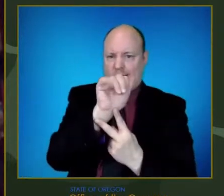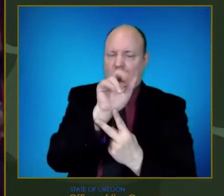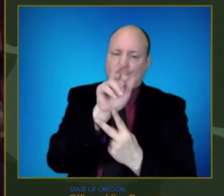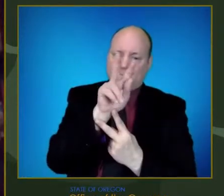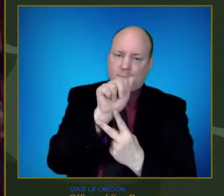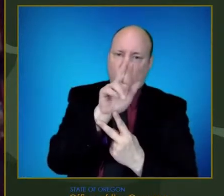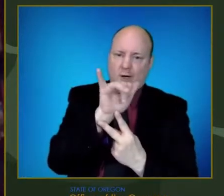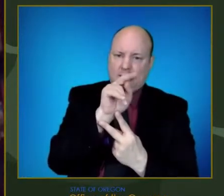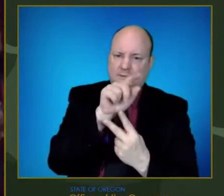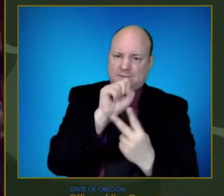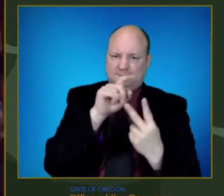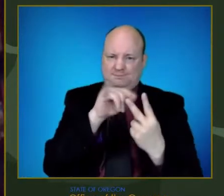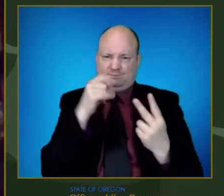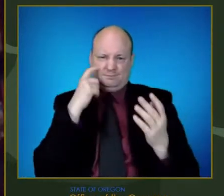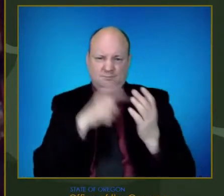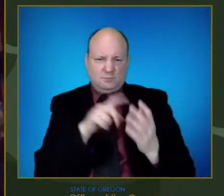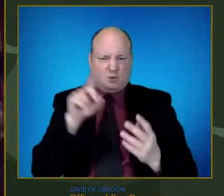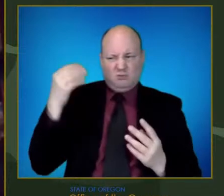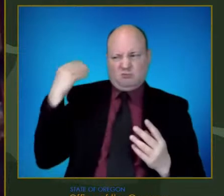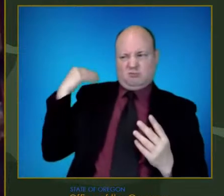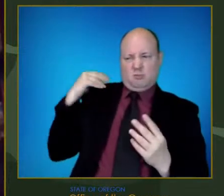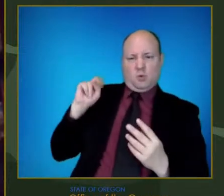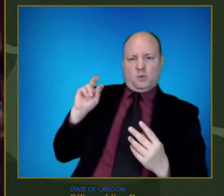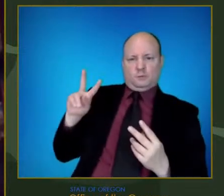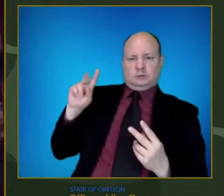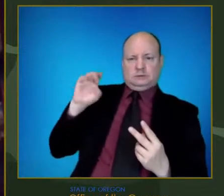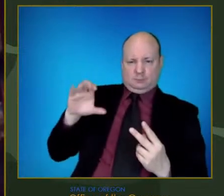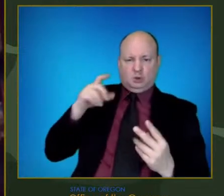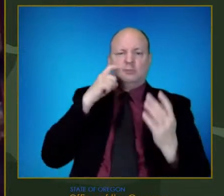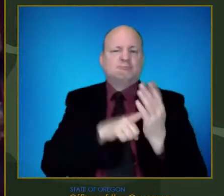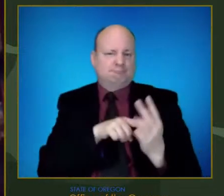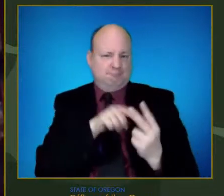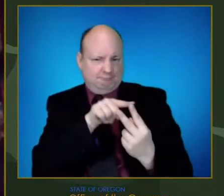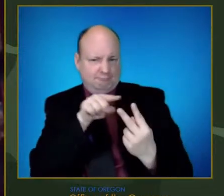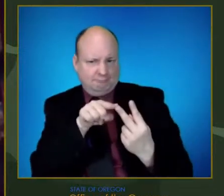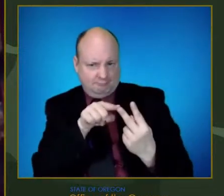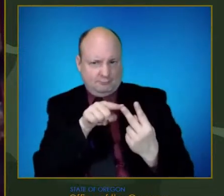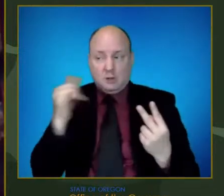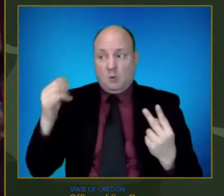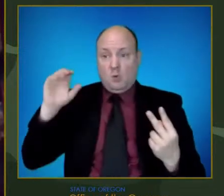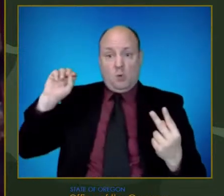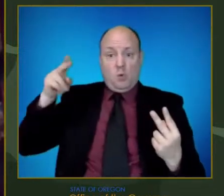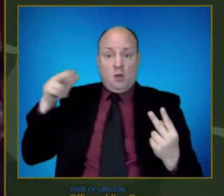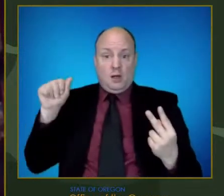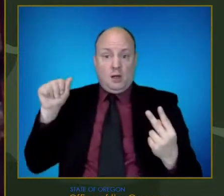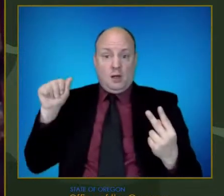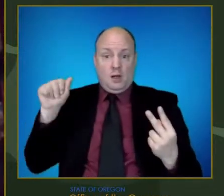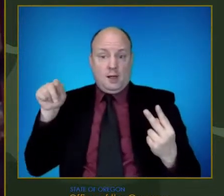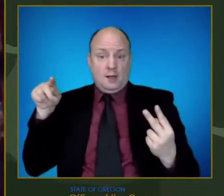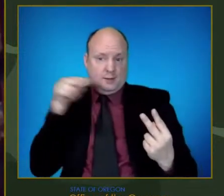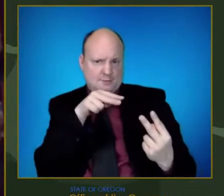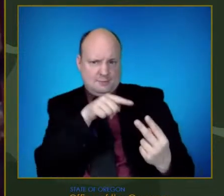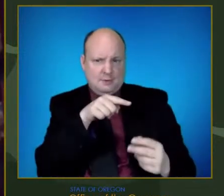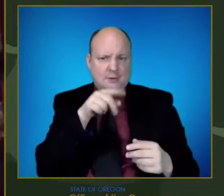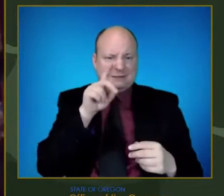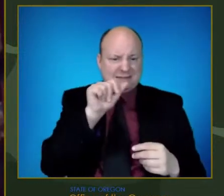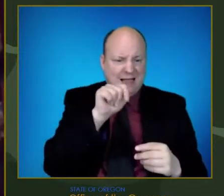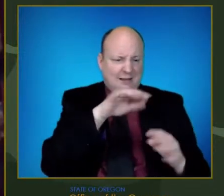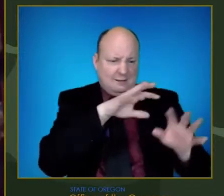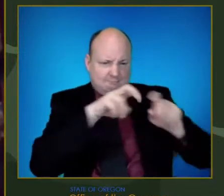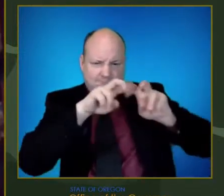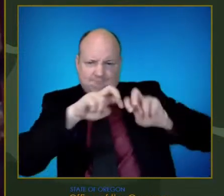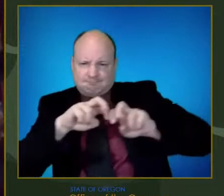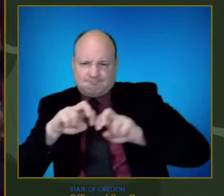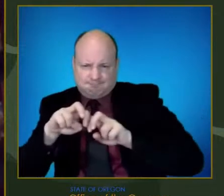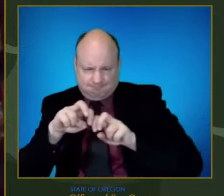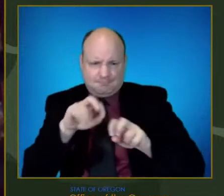been reportable. OHA has reviewed historical data in the open source sequencing data platform GISAID and